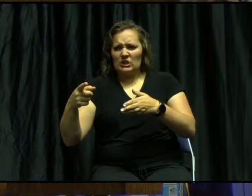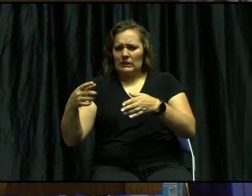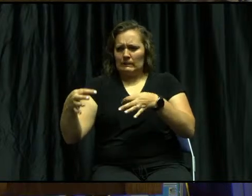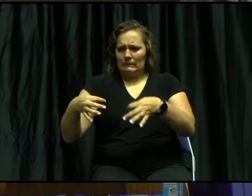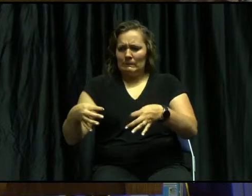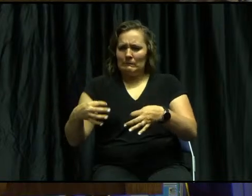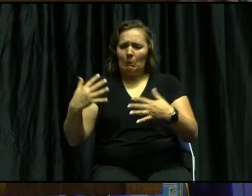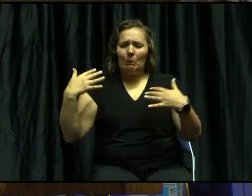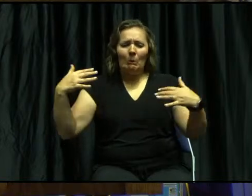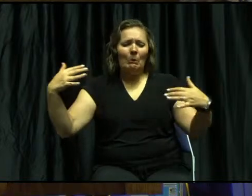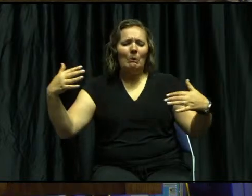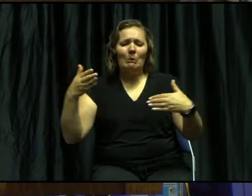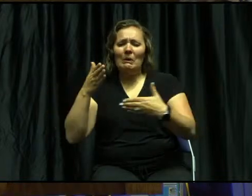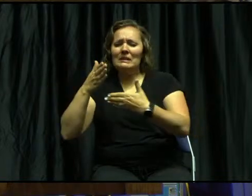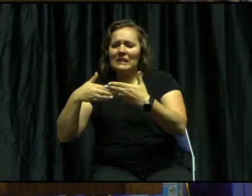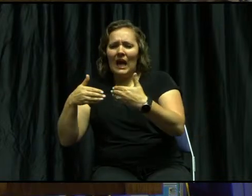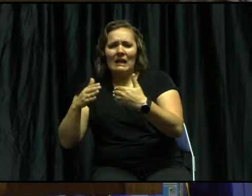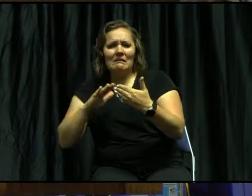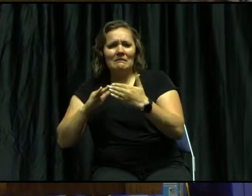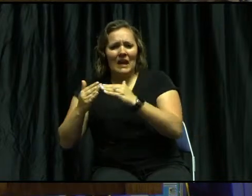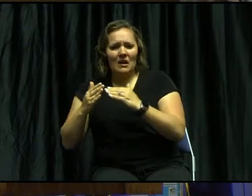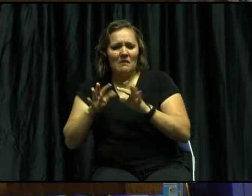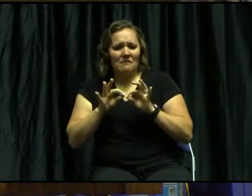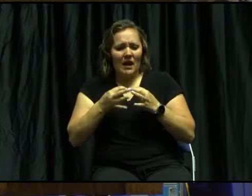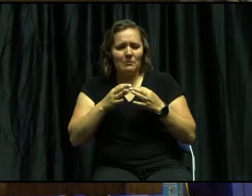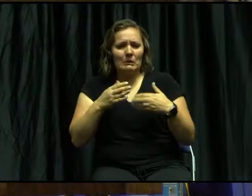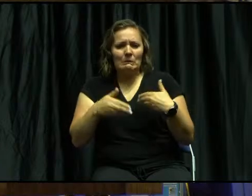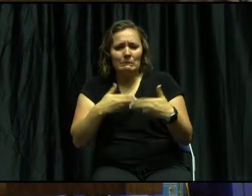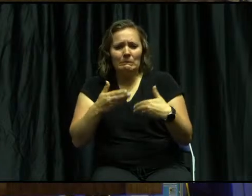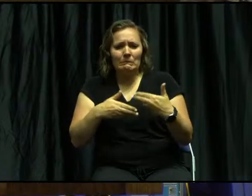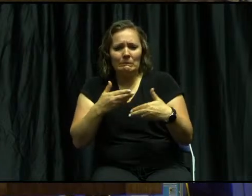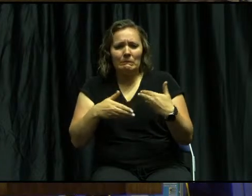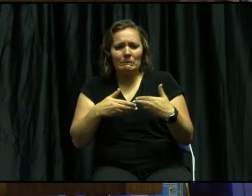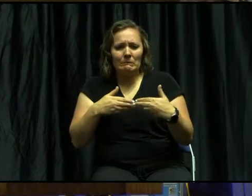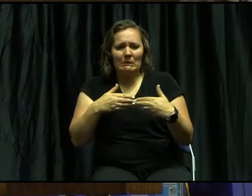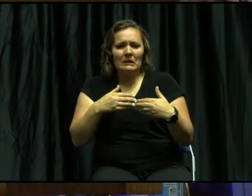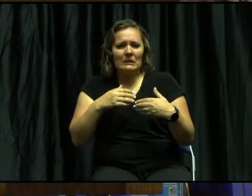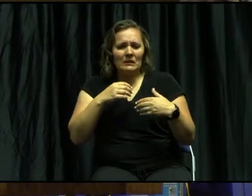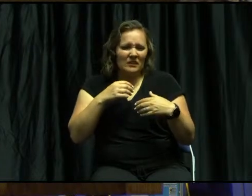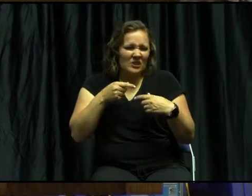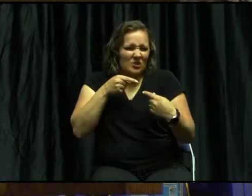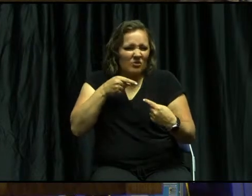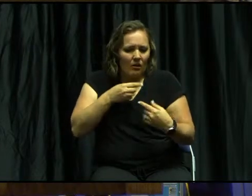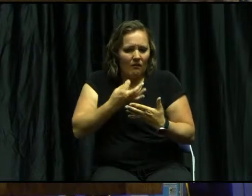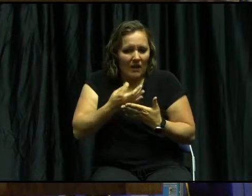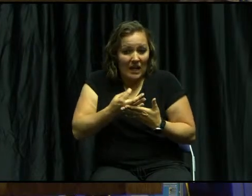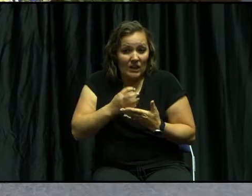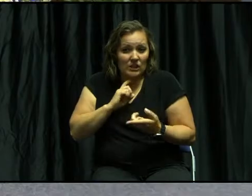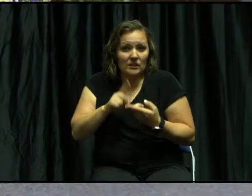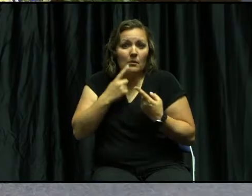town, whose family struggled along financially until things began to work out a little better.